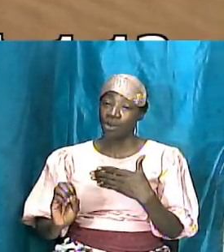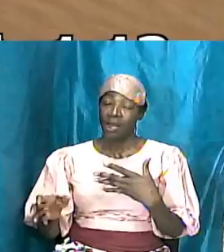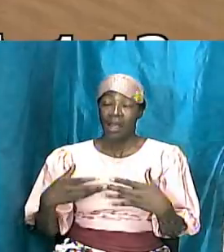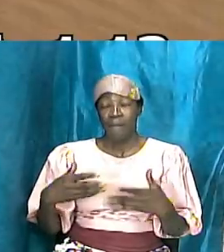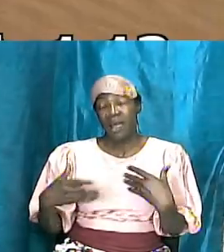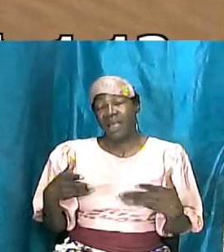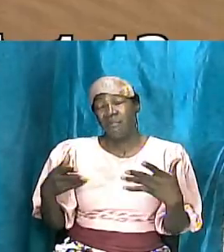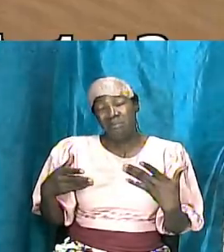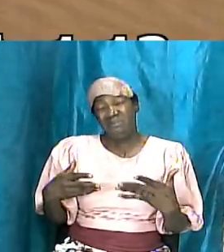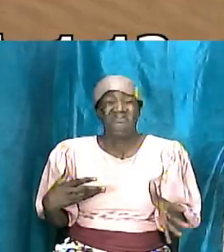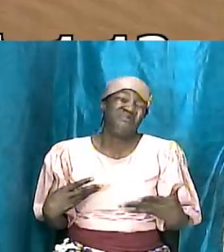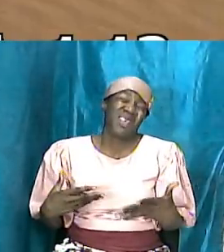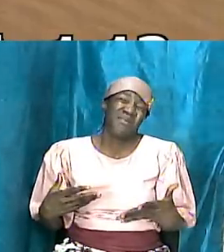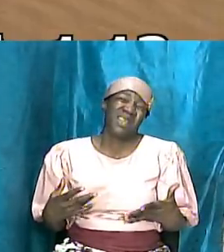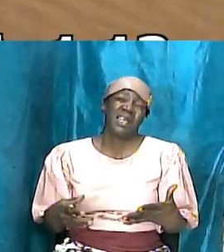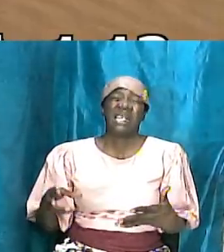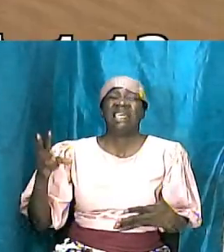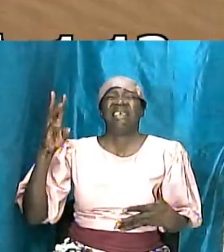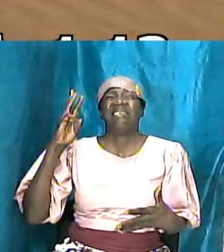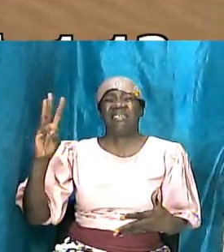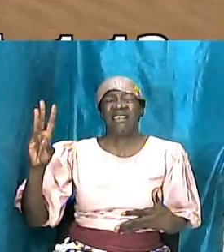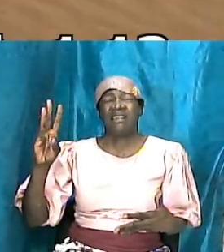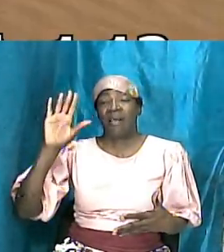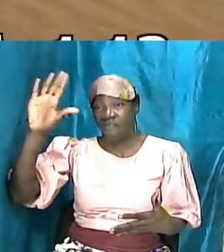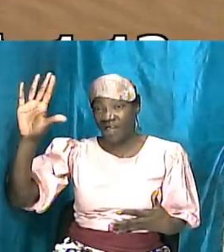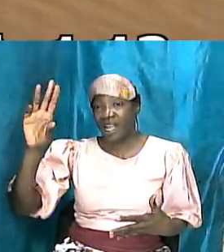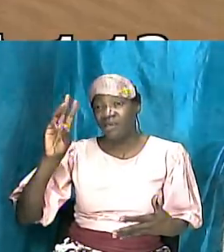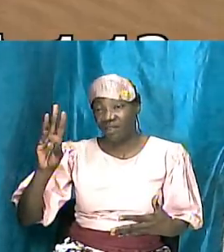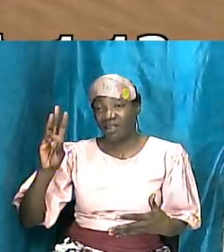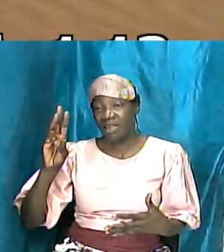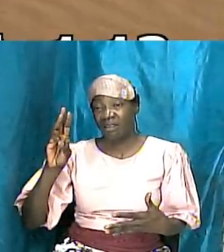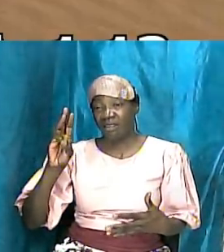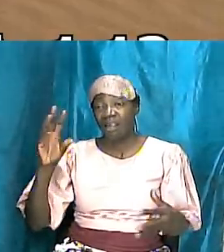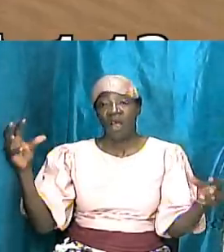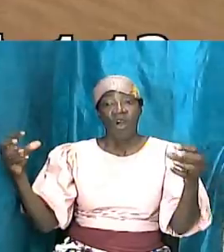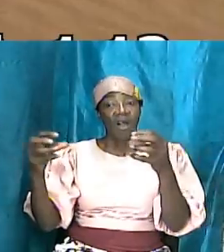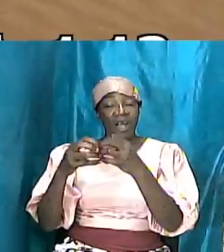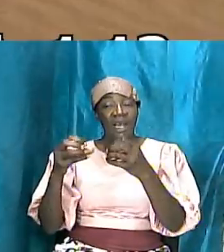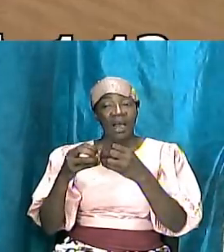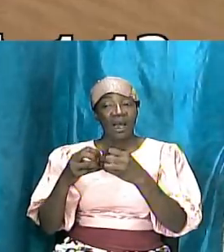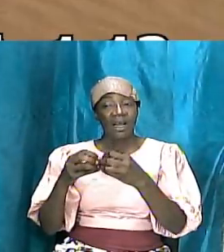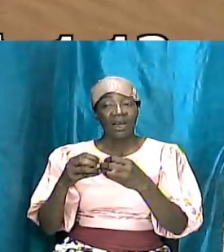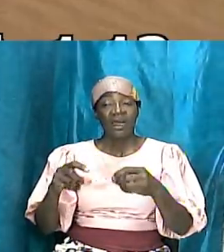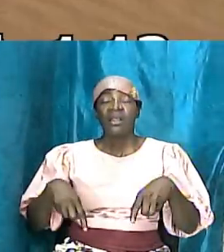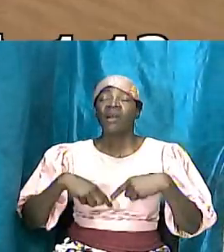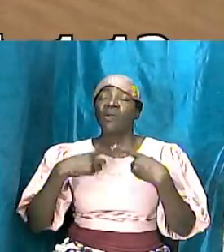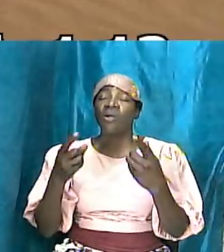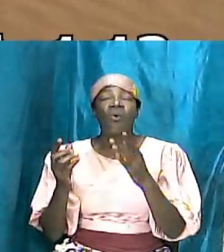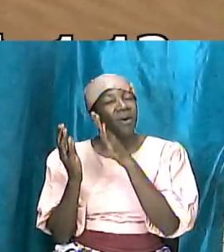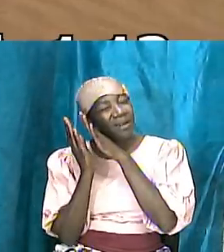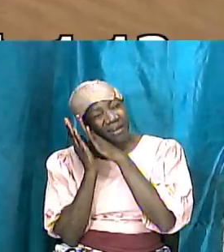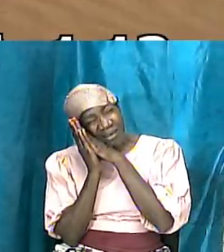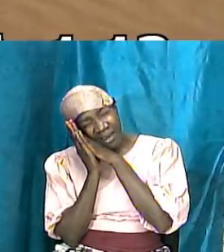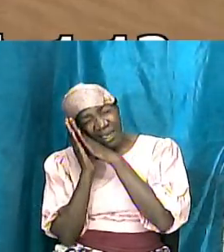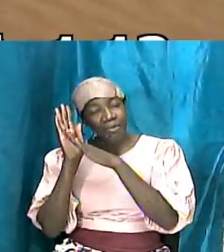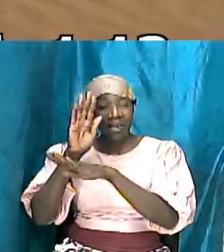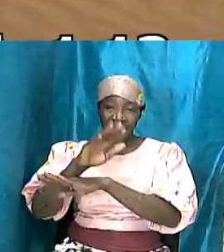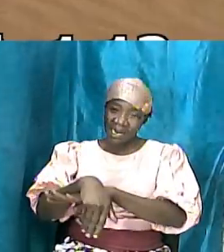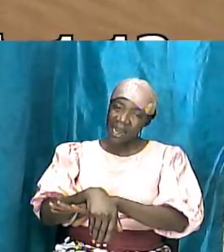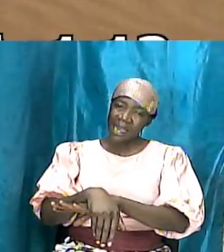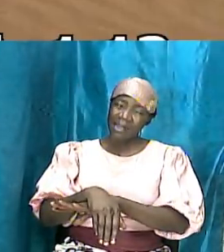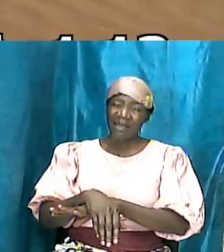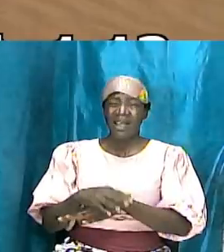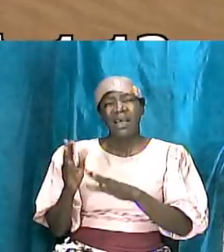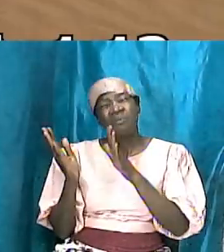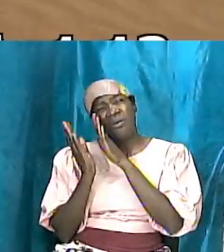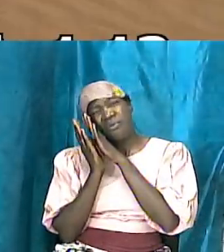6 o'clock in the evening, I finish. You know how much I accomplished today? And then we go and we sleep in the night. Or we go and we rest